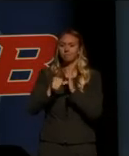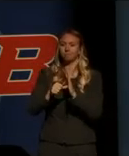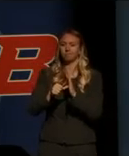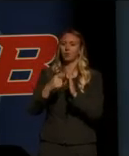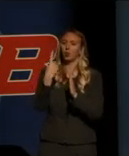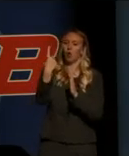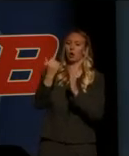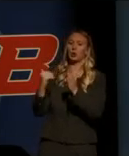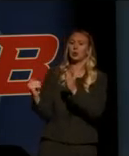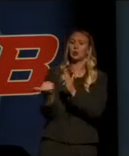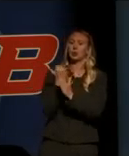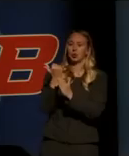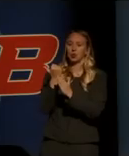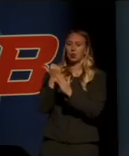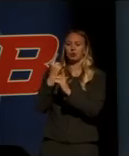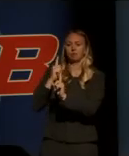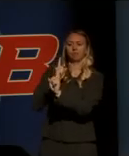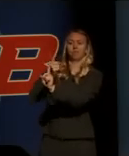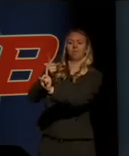think